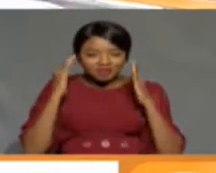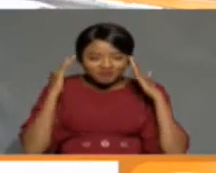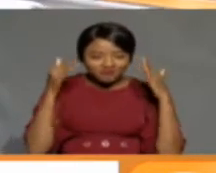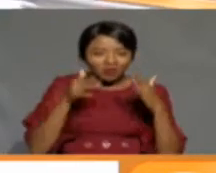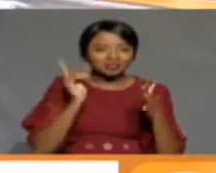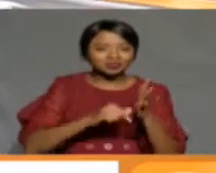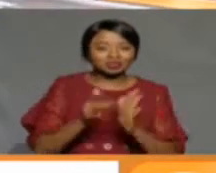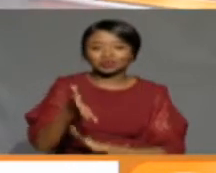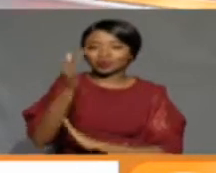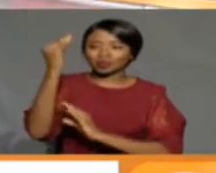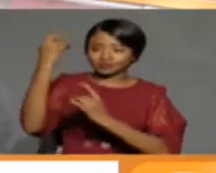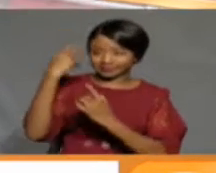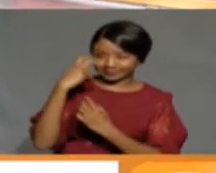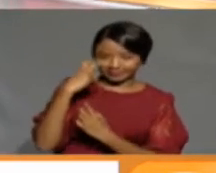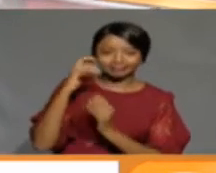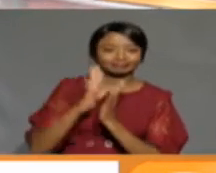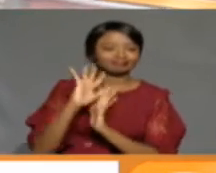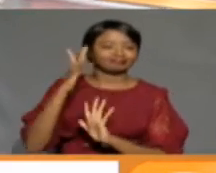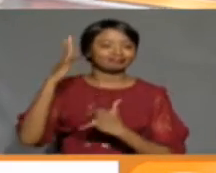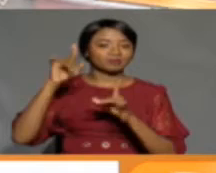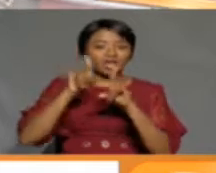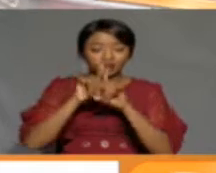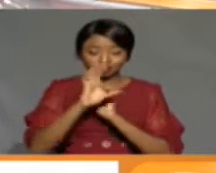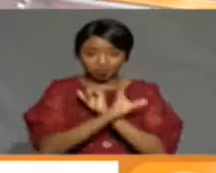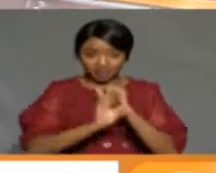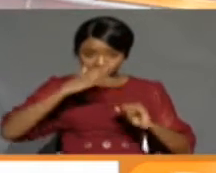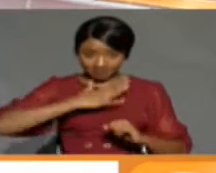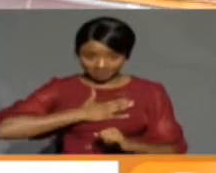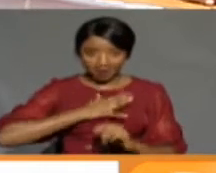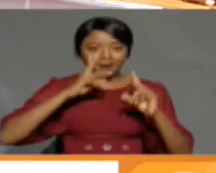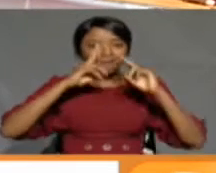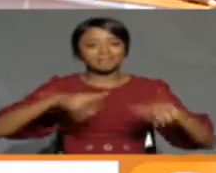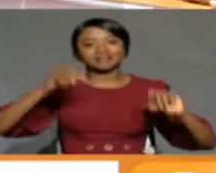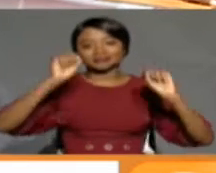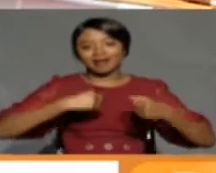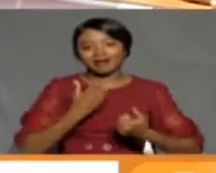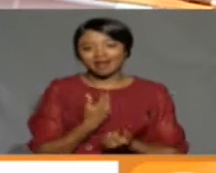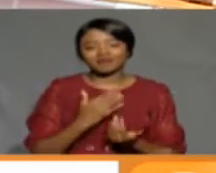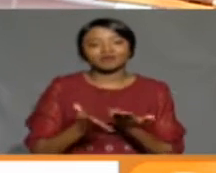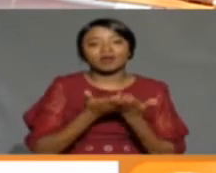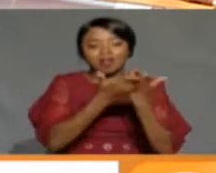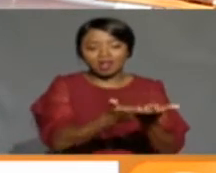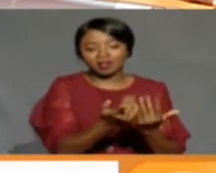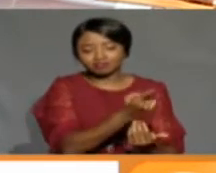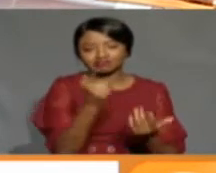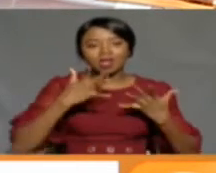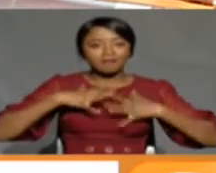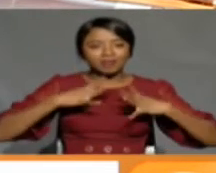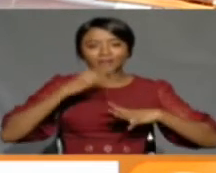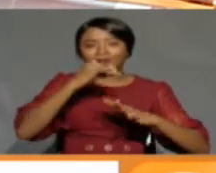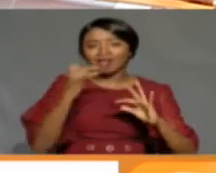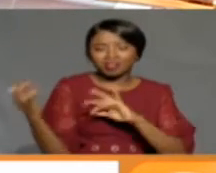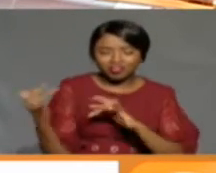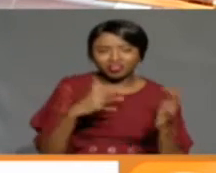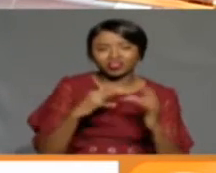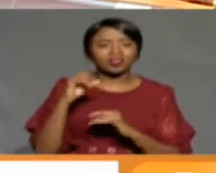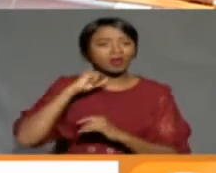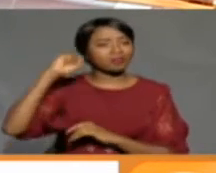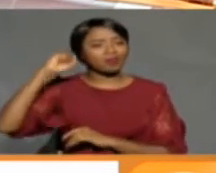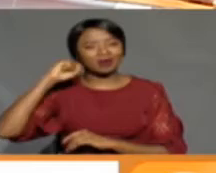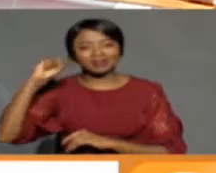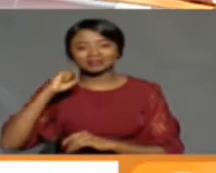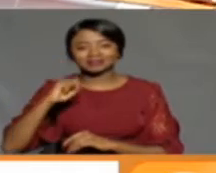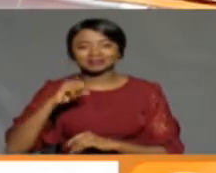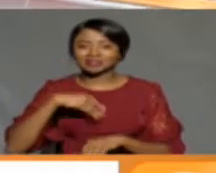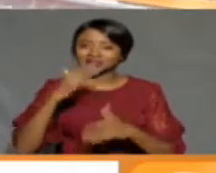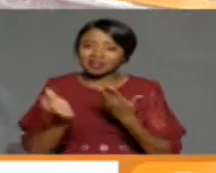glory and for peace in our nation, because you need to bring it out so that we help these people, because they are fighting indeed over politics which